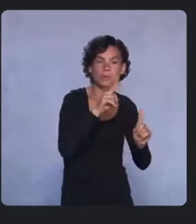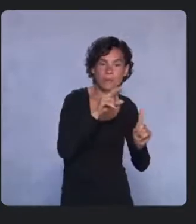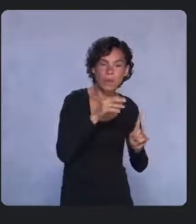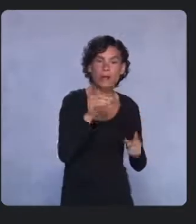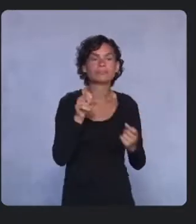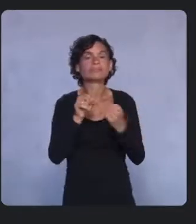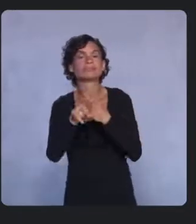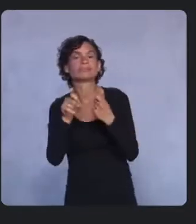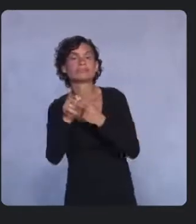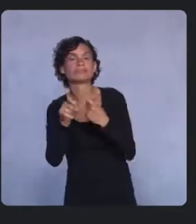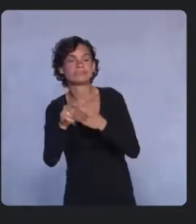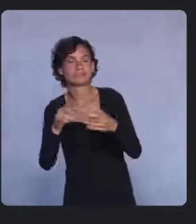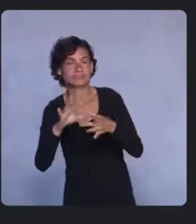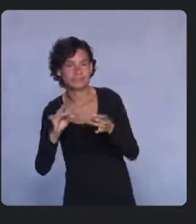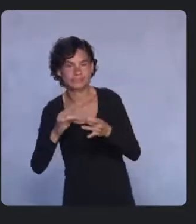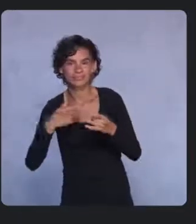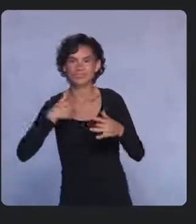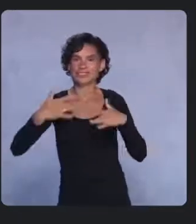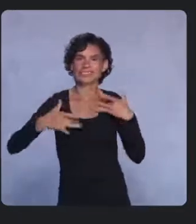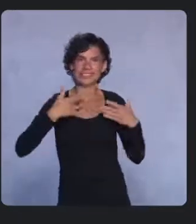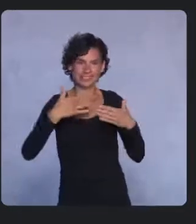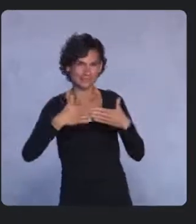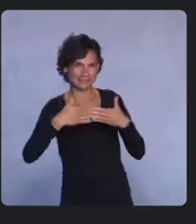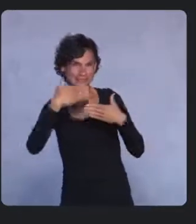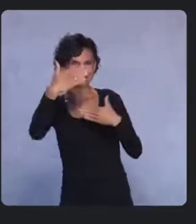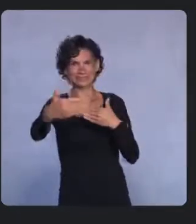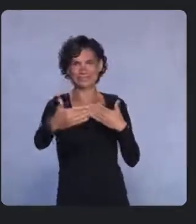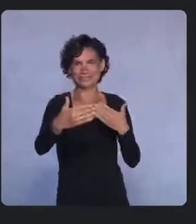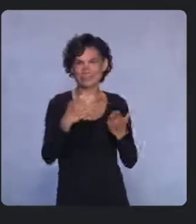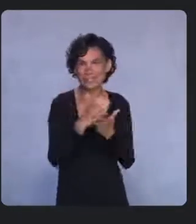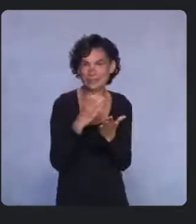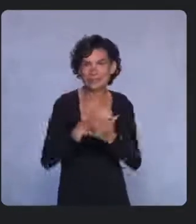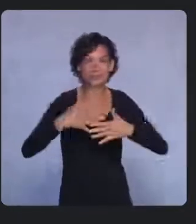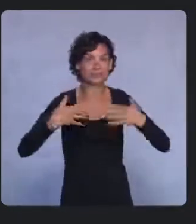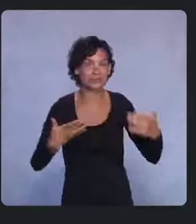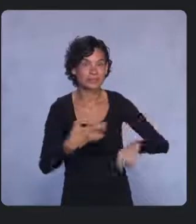the new chapter of our partnership, wearables. The